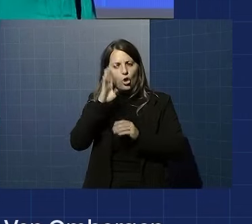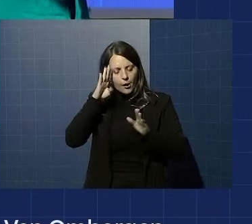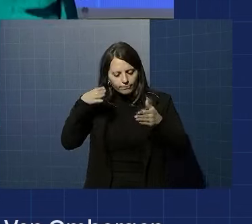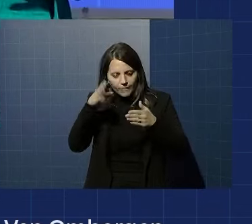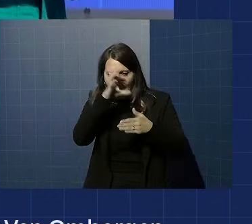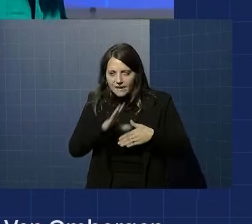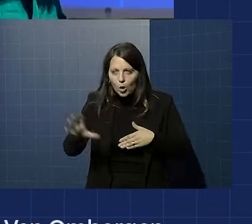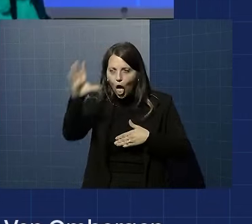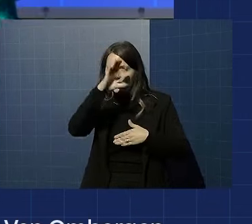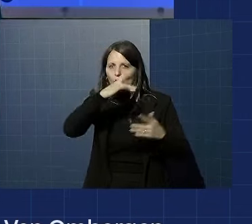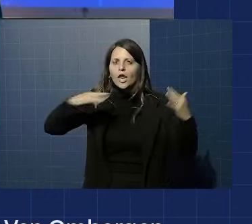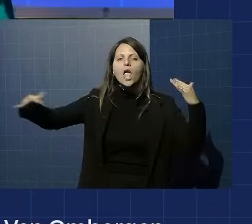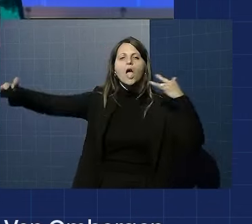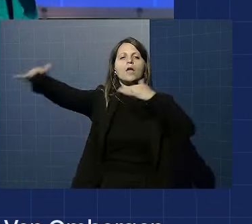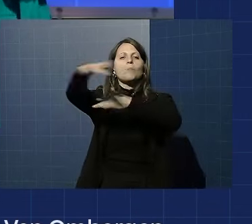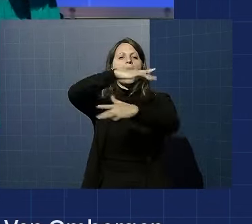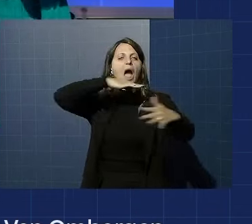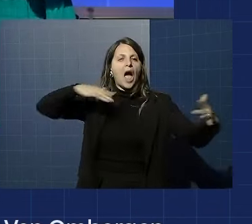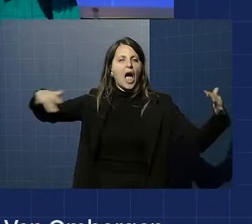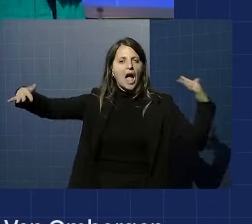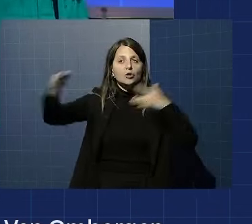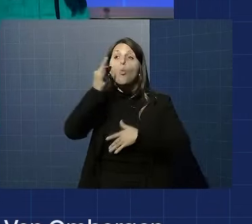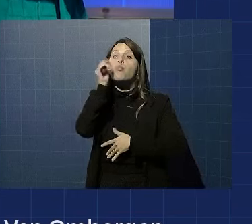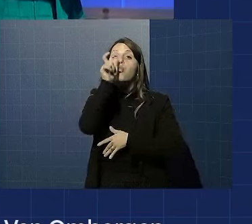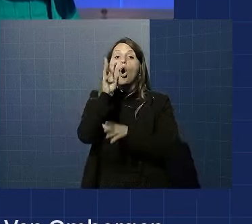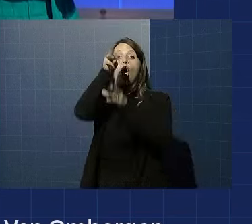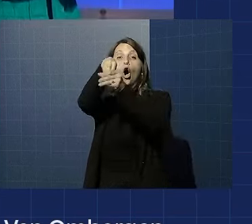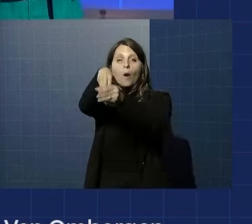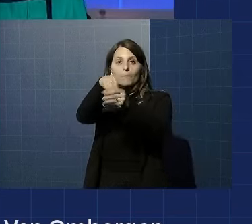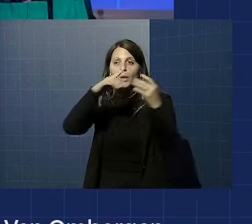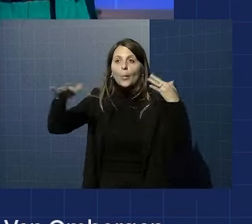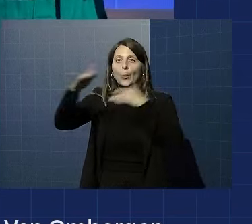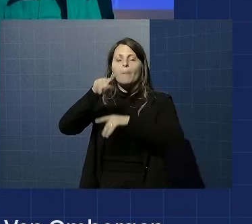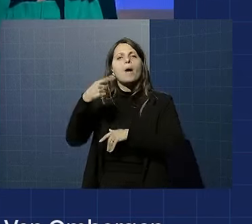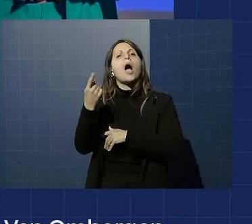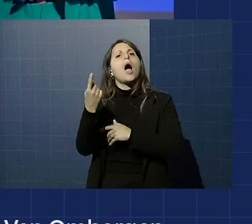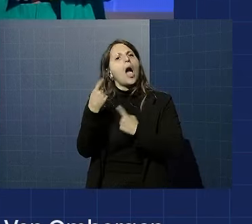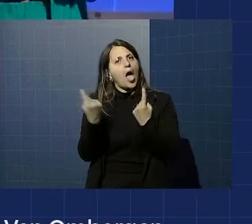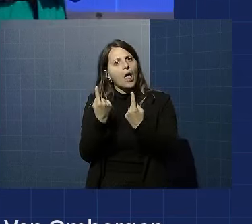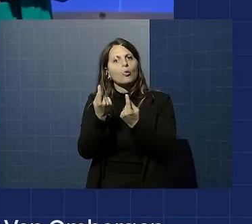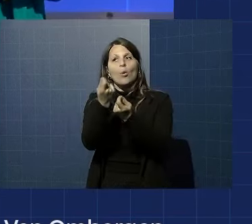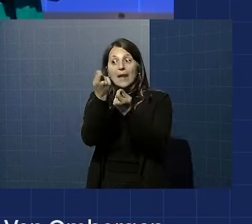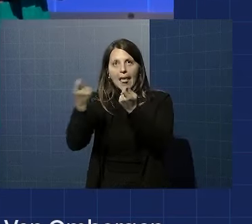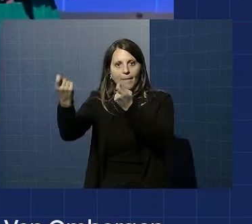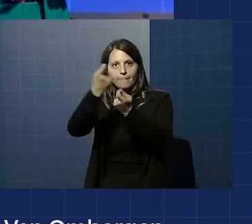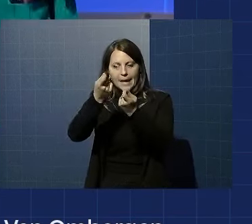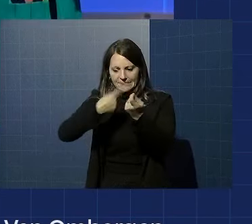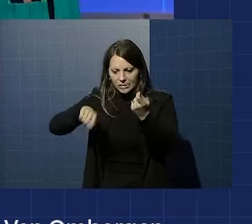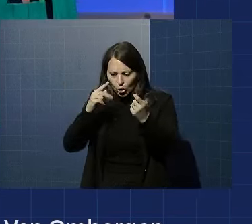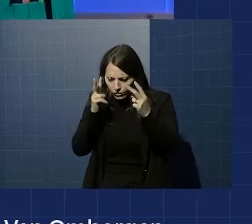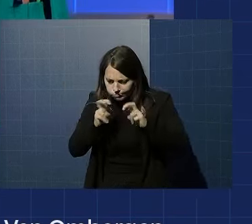and be beneficial for you and for us, for patients on Earth, for applications, and this is always a very important element.